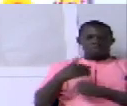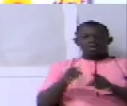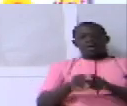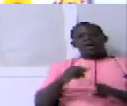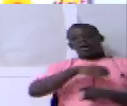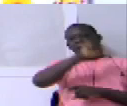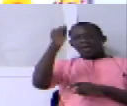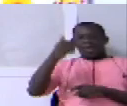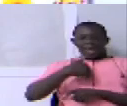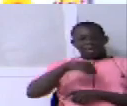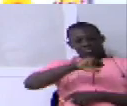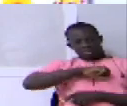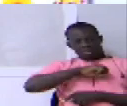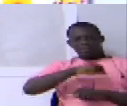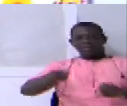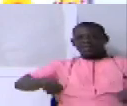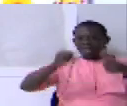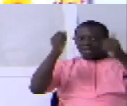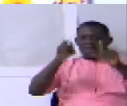And I was beating them.